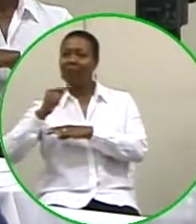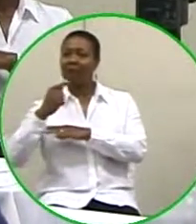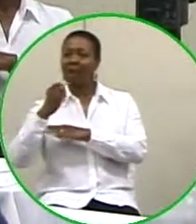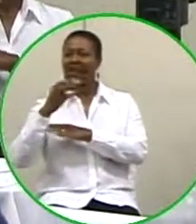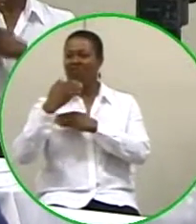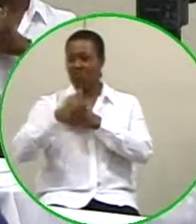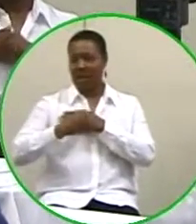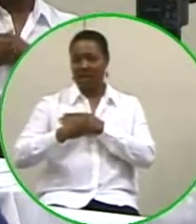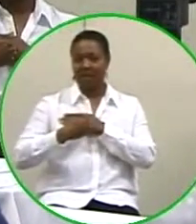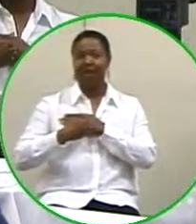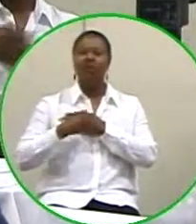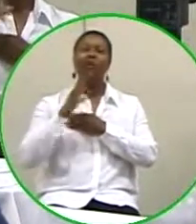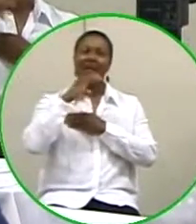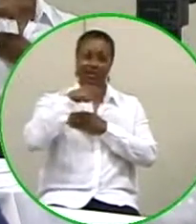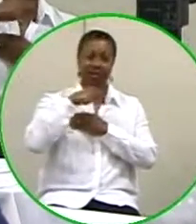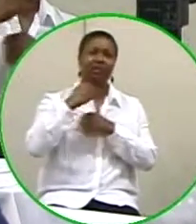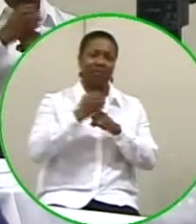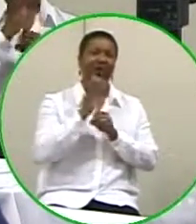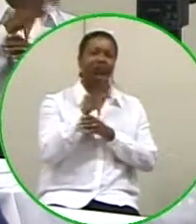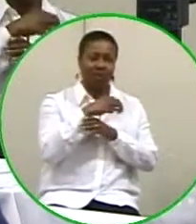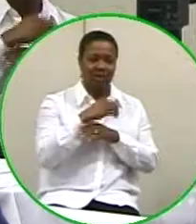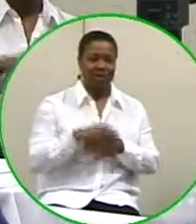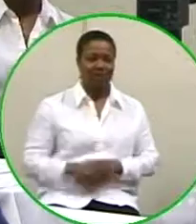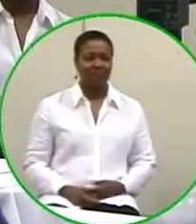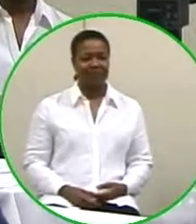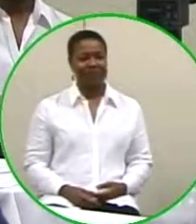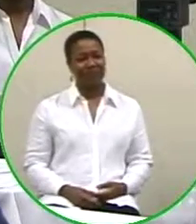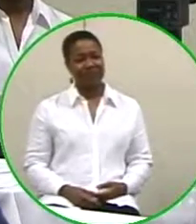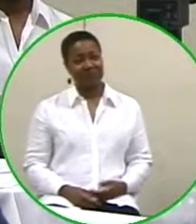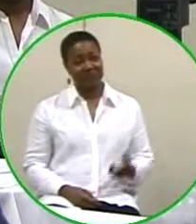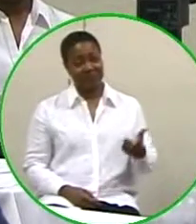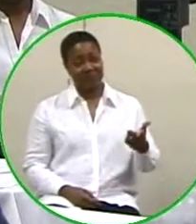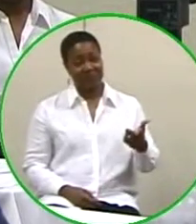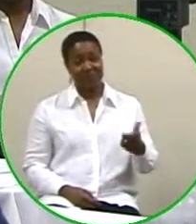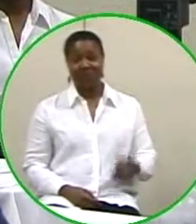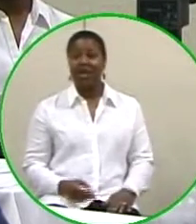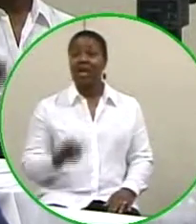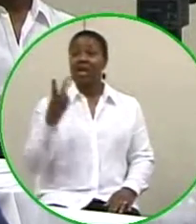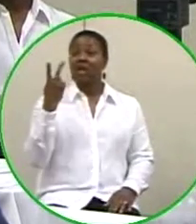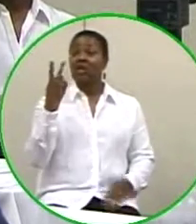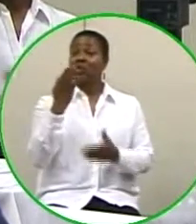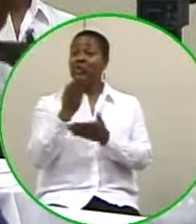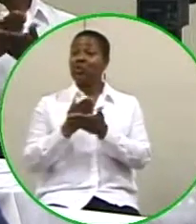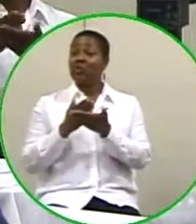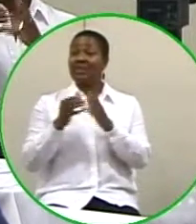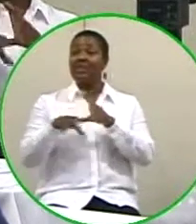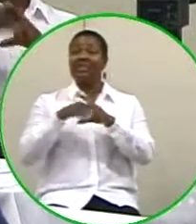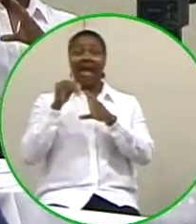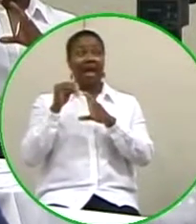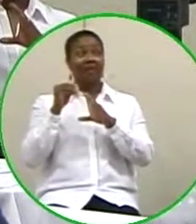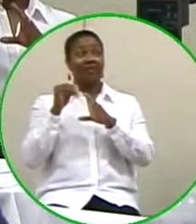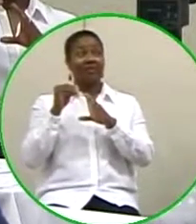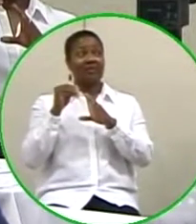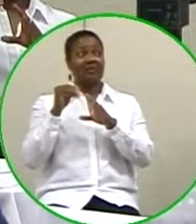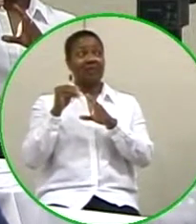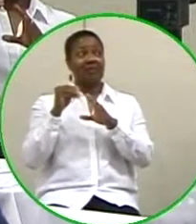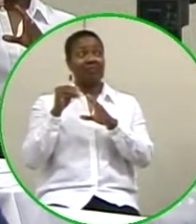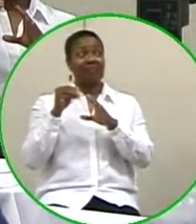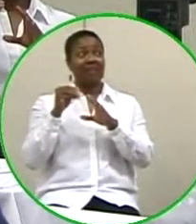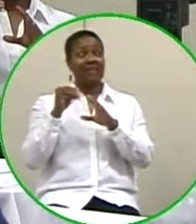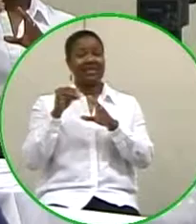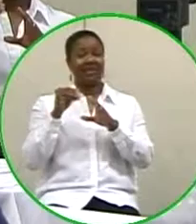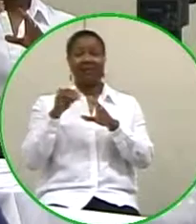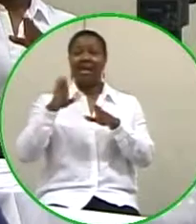bread. We'll make assumptions. Pretend. Take out 2 pieces of bread and place them side by side